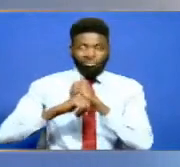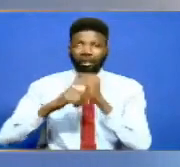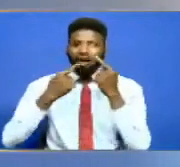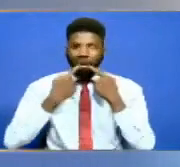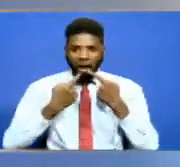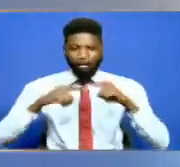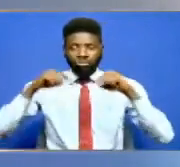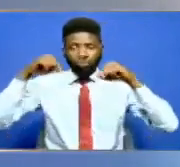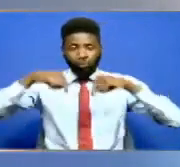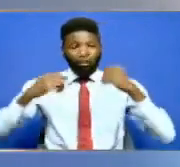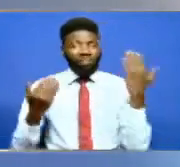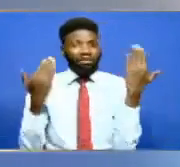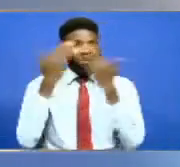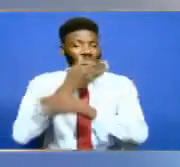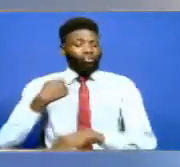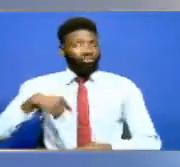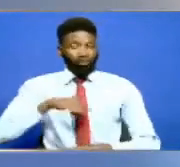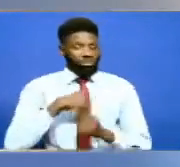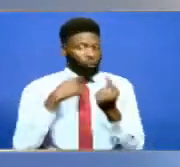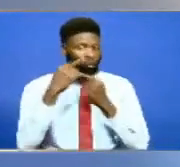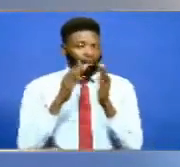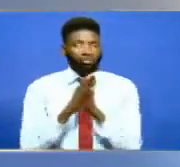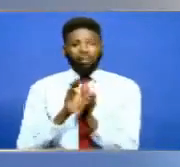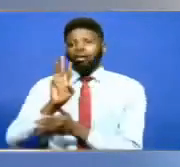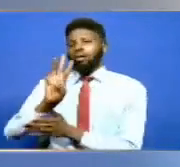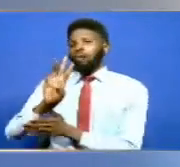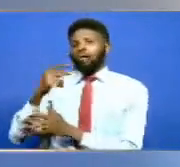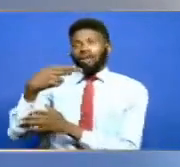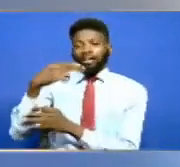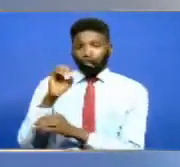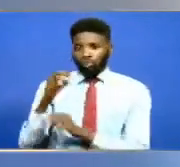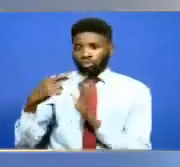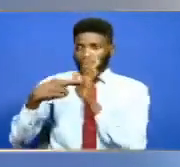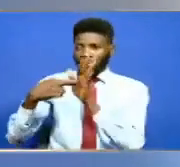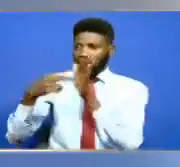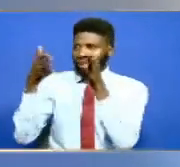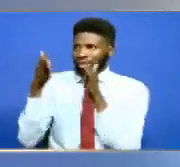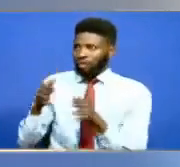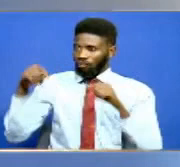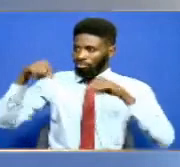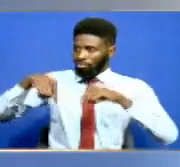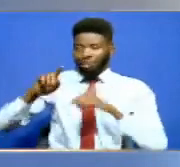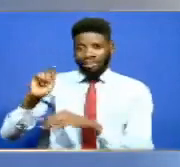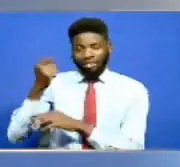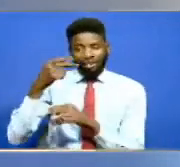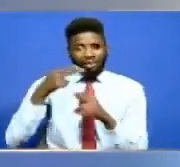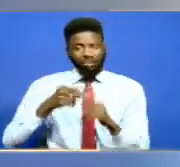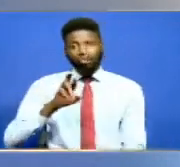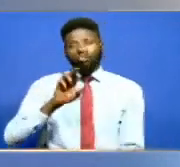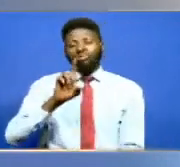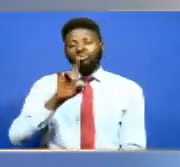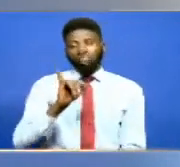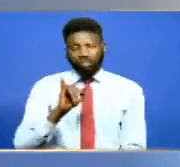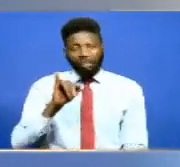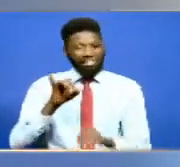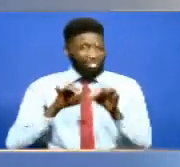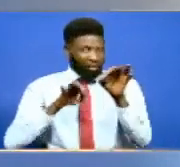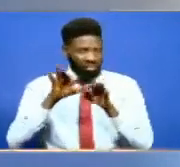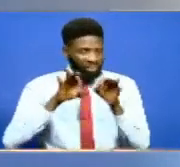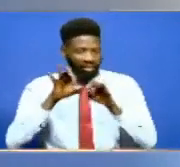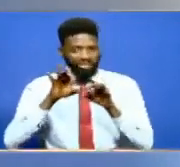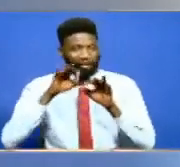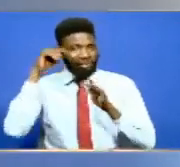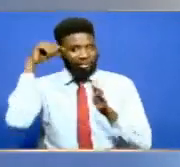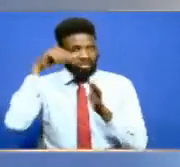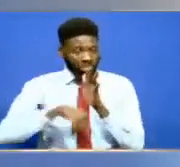tonight we speak with the World Health Organization representative here in Kenya, Dr. Rudy Eggers, to unpack all this. Are there